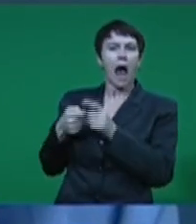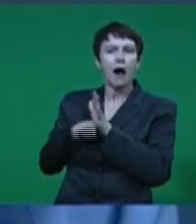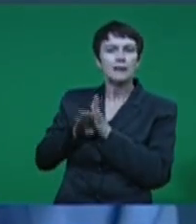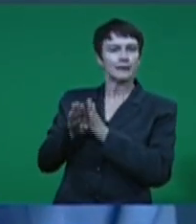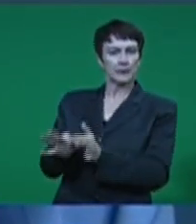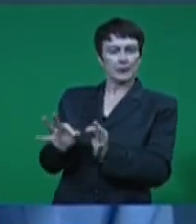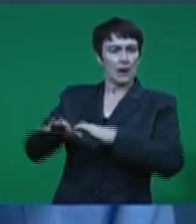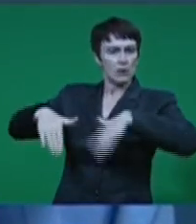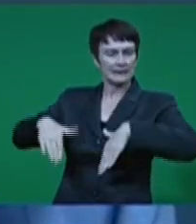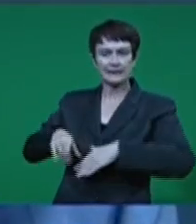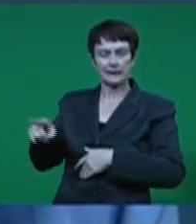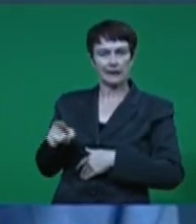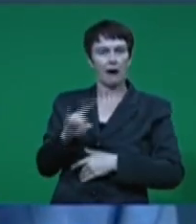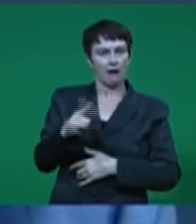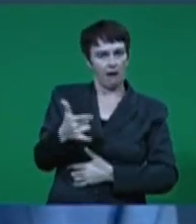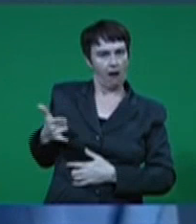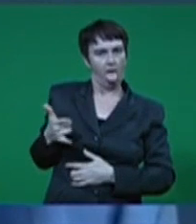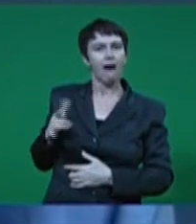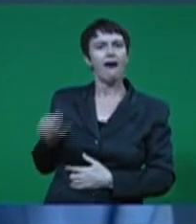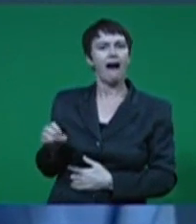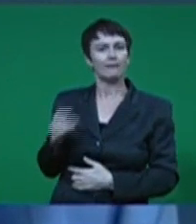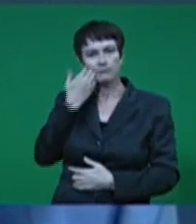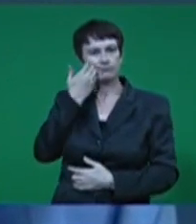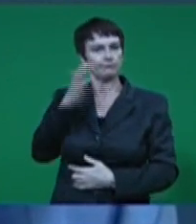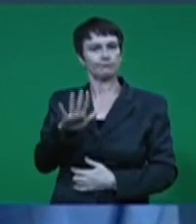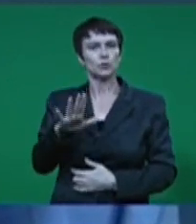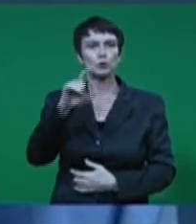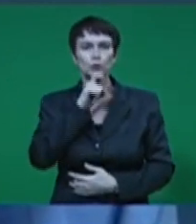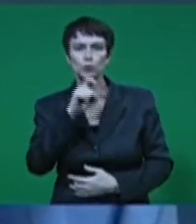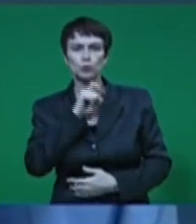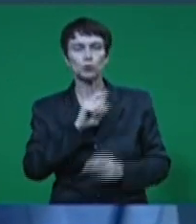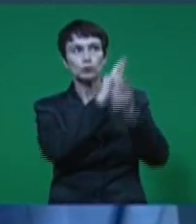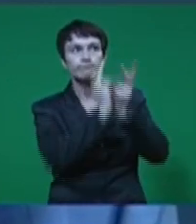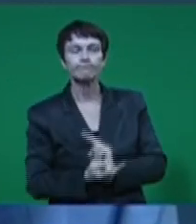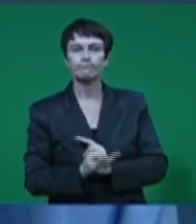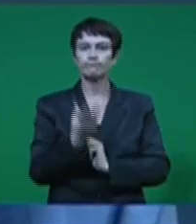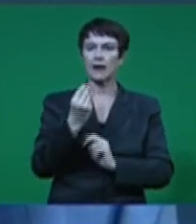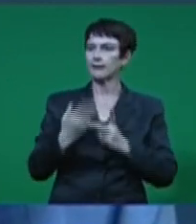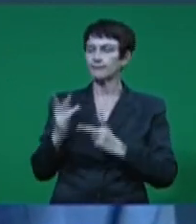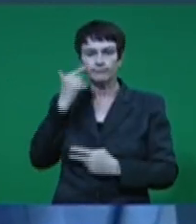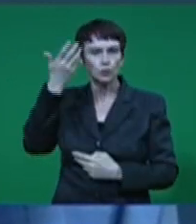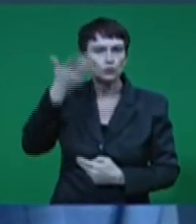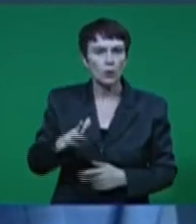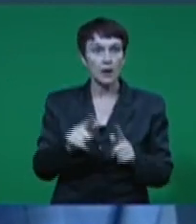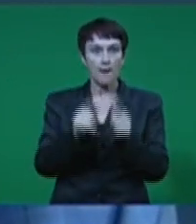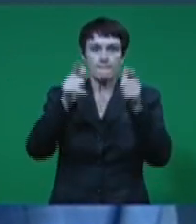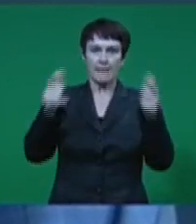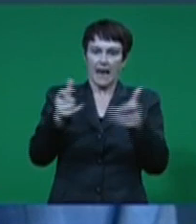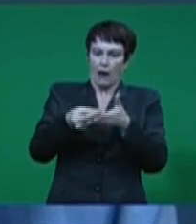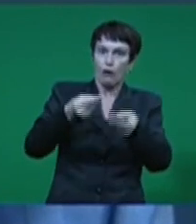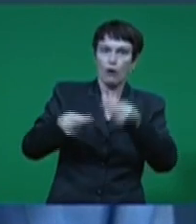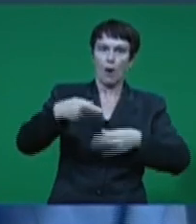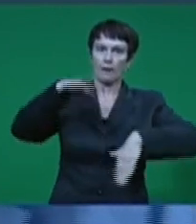improved global prospects or run large macroeconomic imbalances.